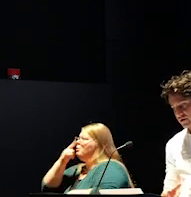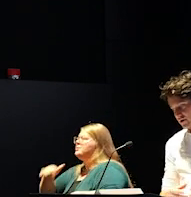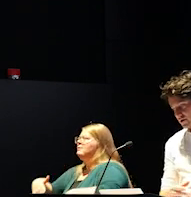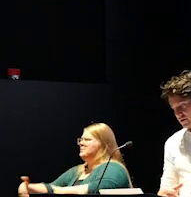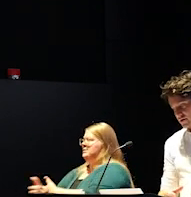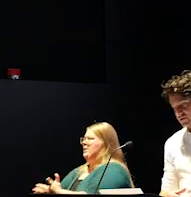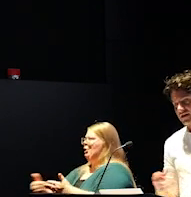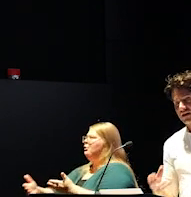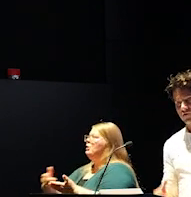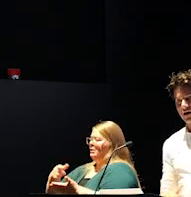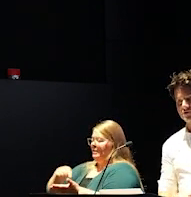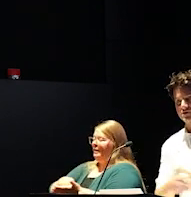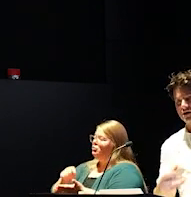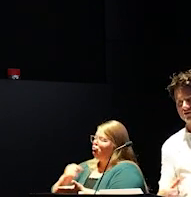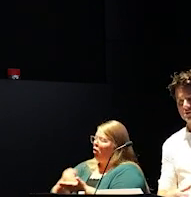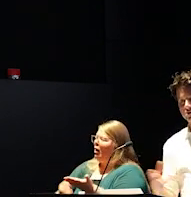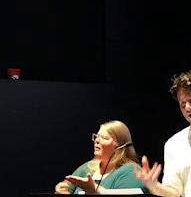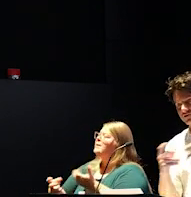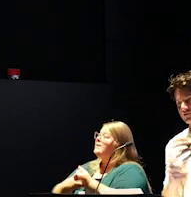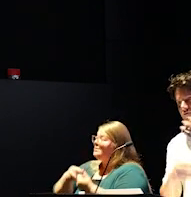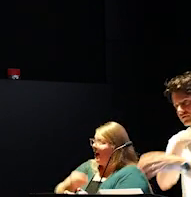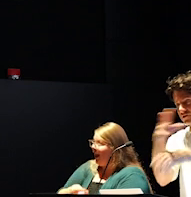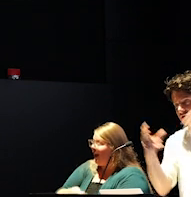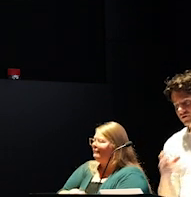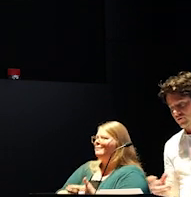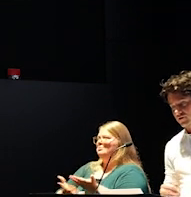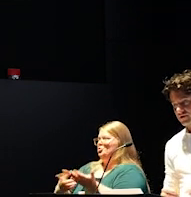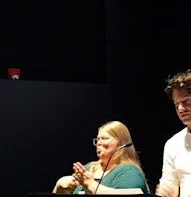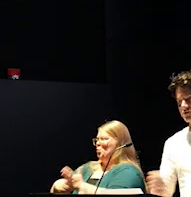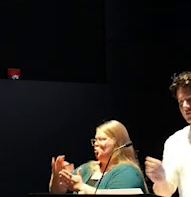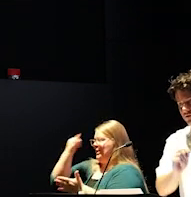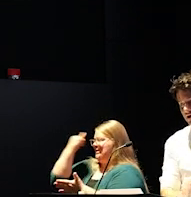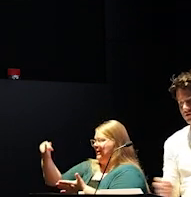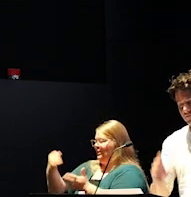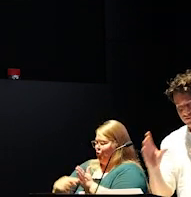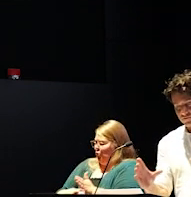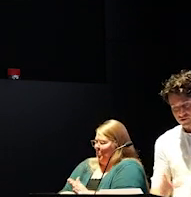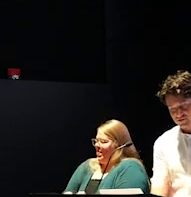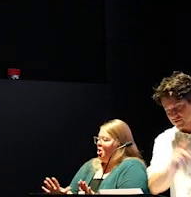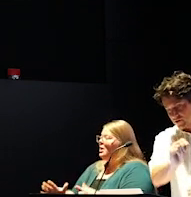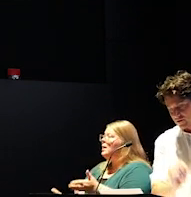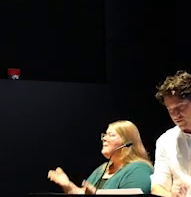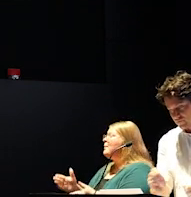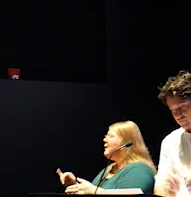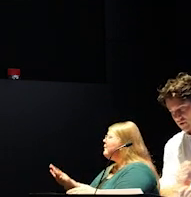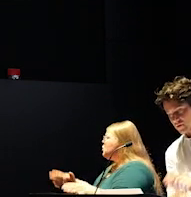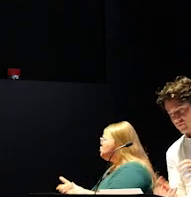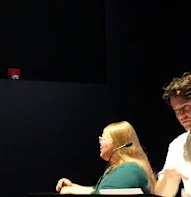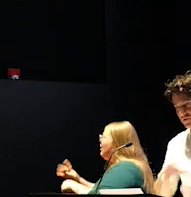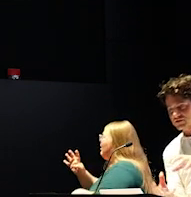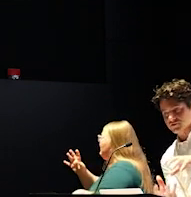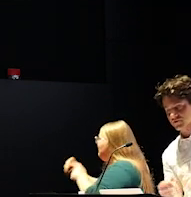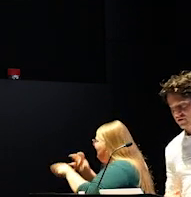but it's just satisfying to sit next to someone trying to go like this, and you say, well, actually, if we put this here, and